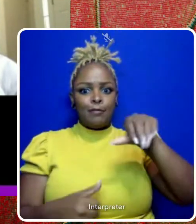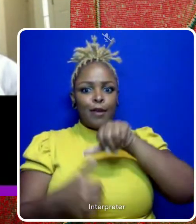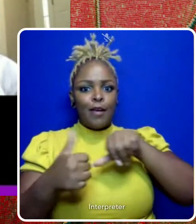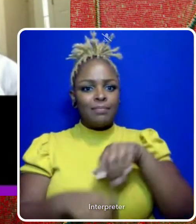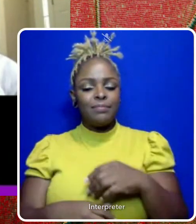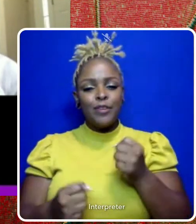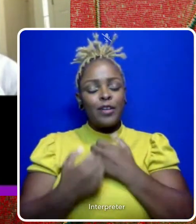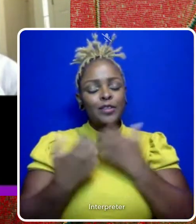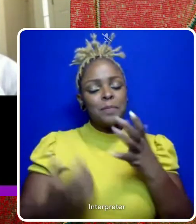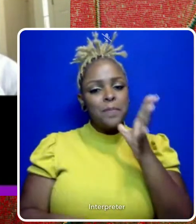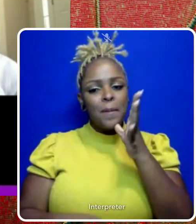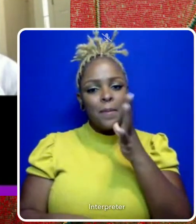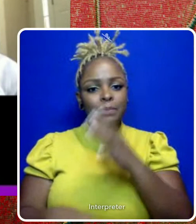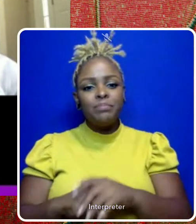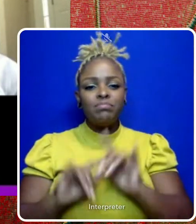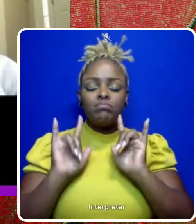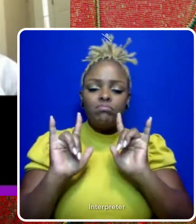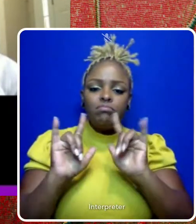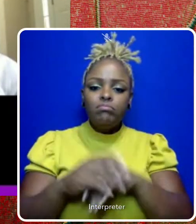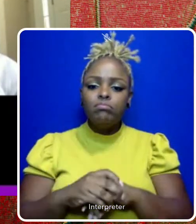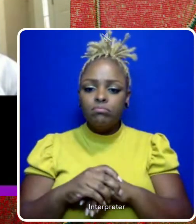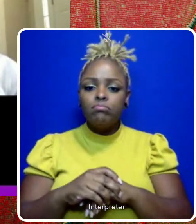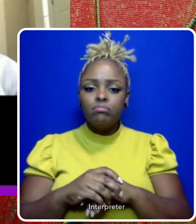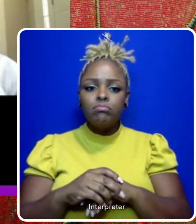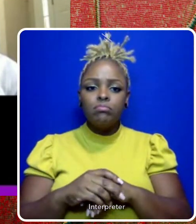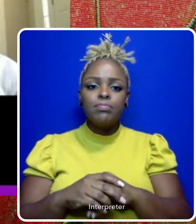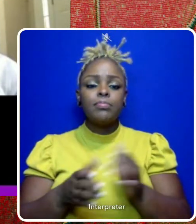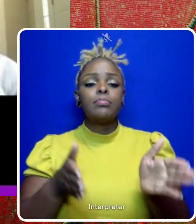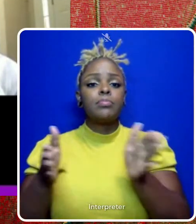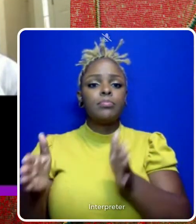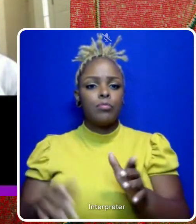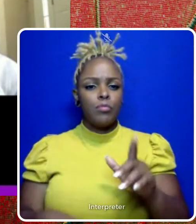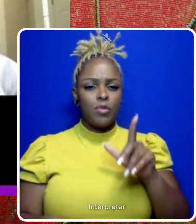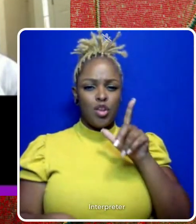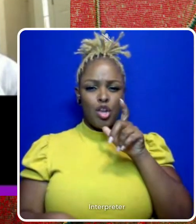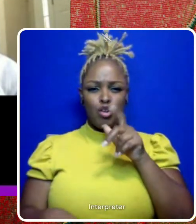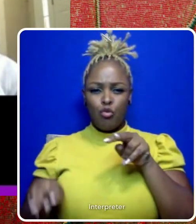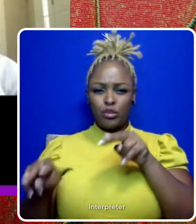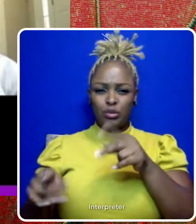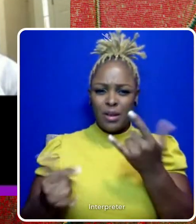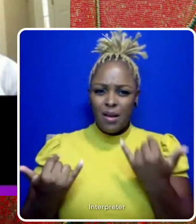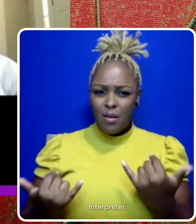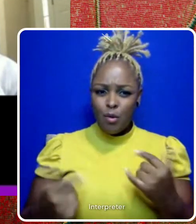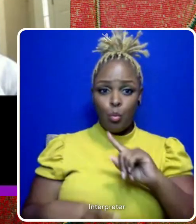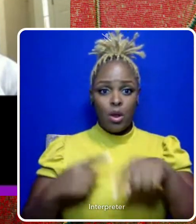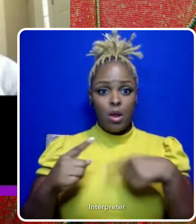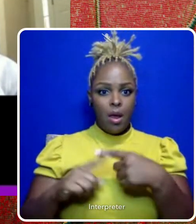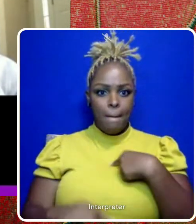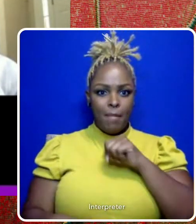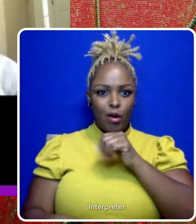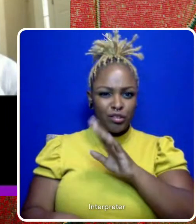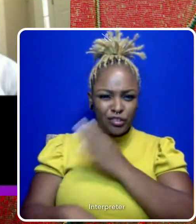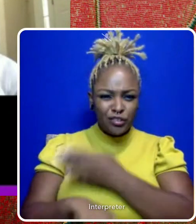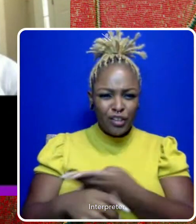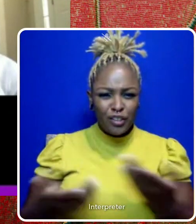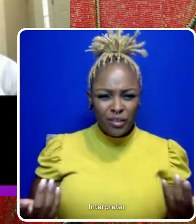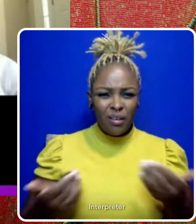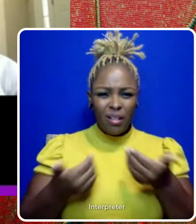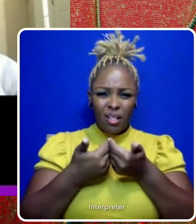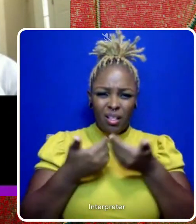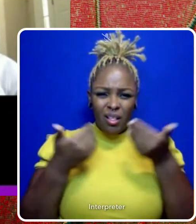me now when I am not her daughter? How do I apologize for the blood of my selfish wantings? I break